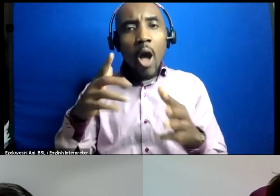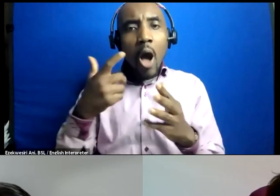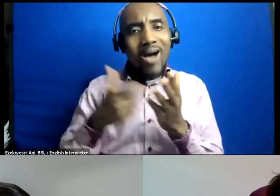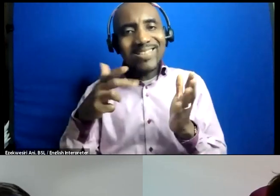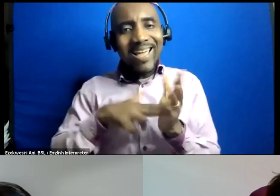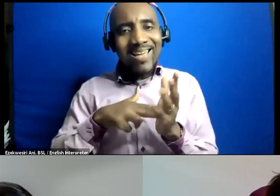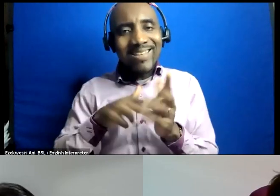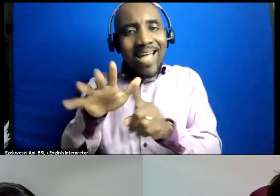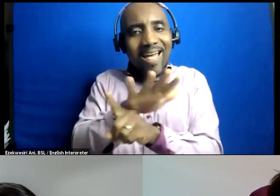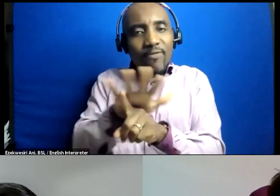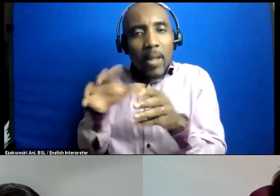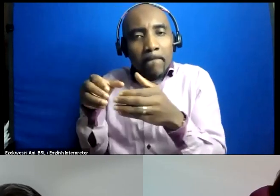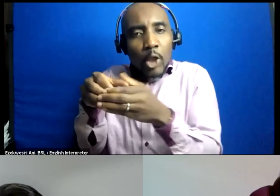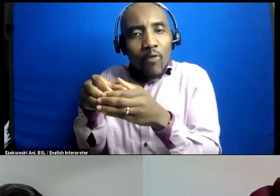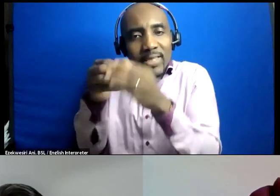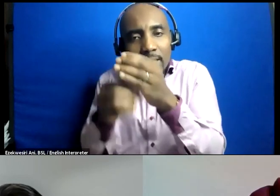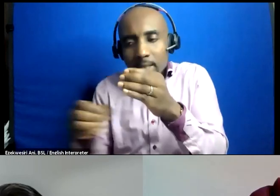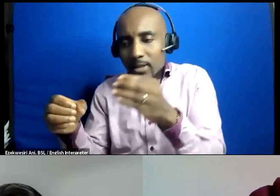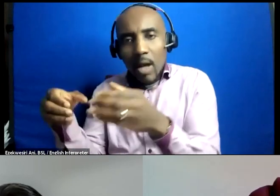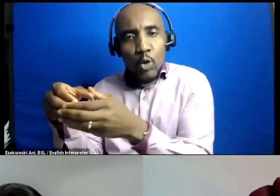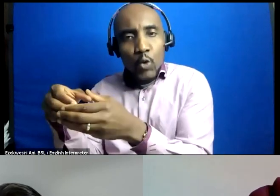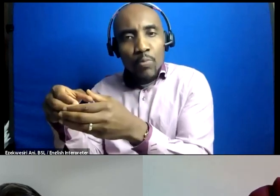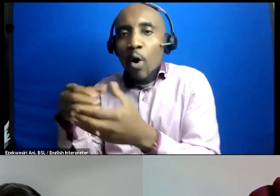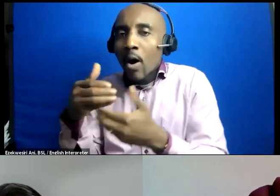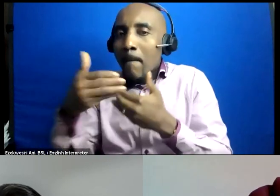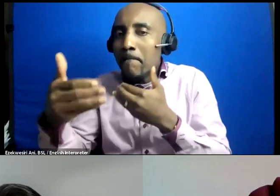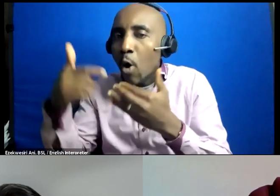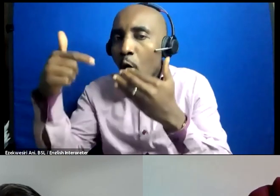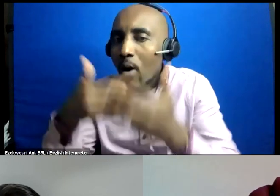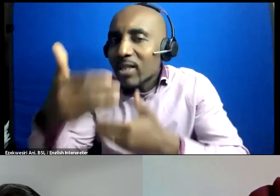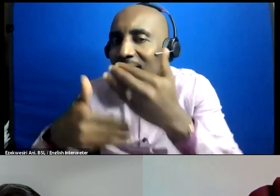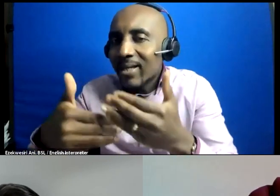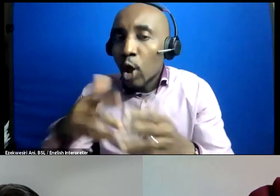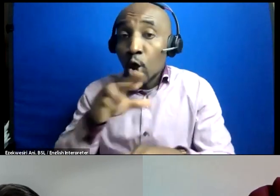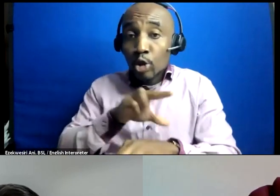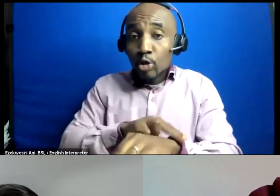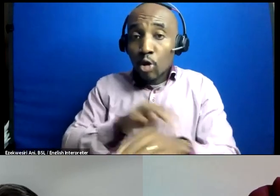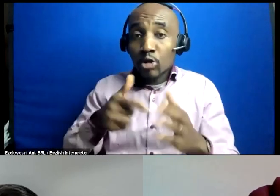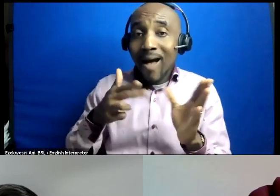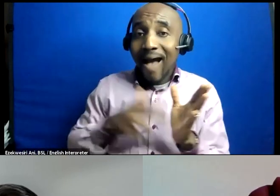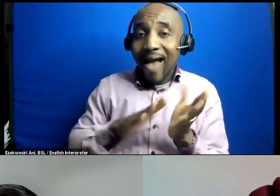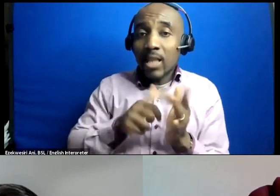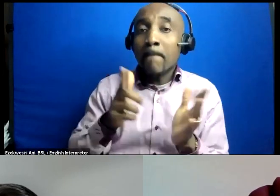that note, to tell you a bit more, I'm just going to hand you over to Dr. Anne Mitchell. Dr. Anne Mitchell